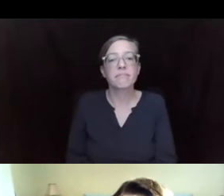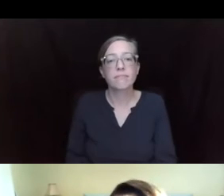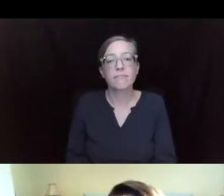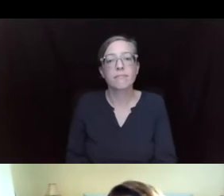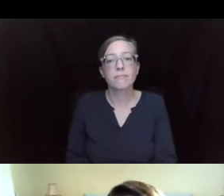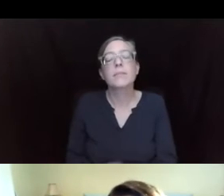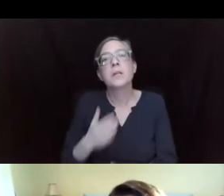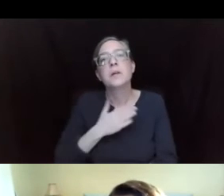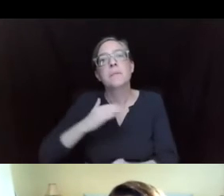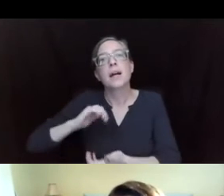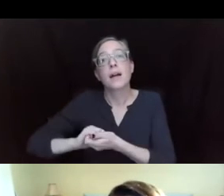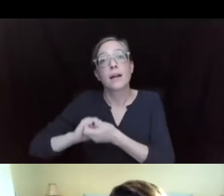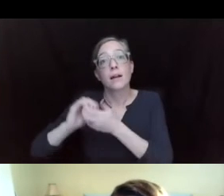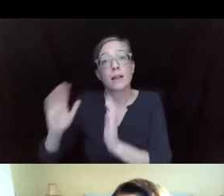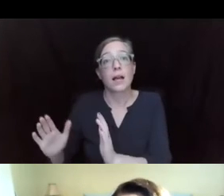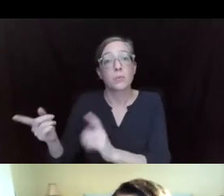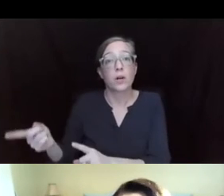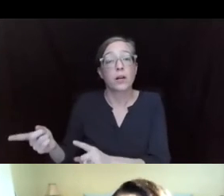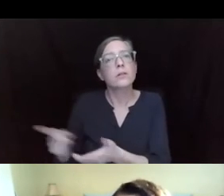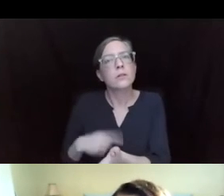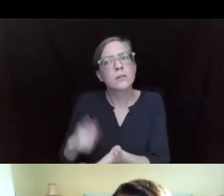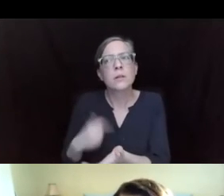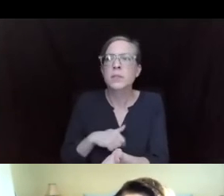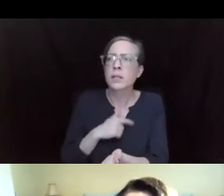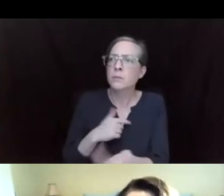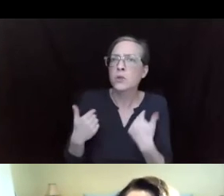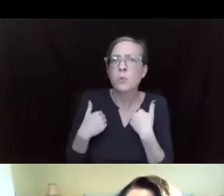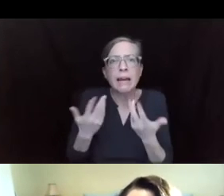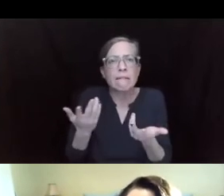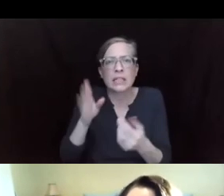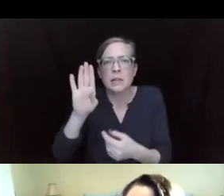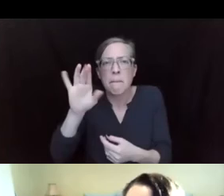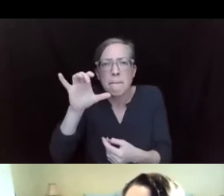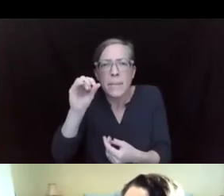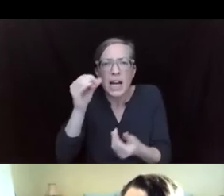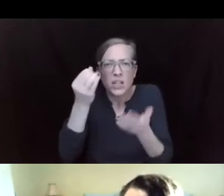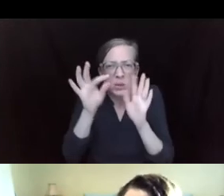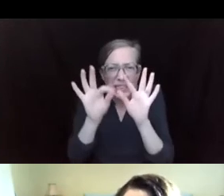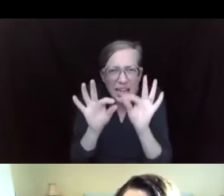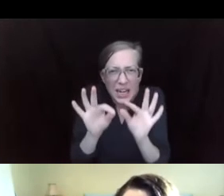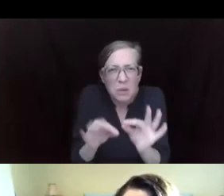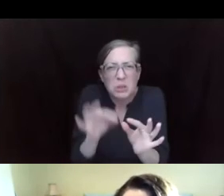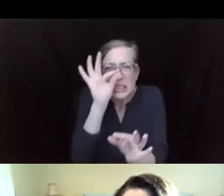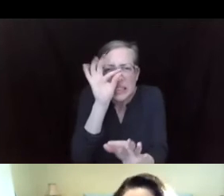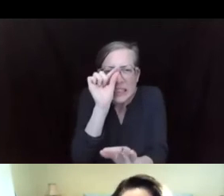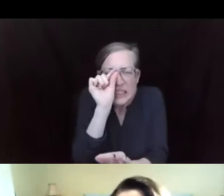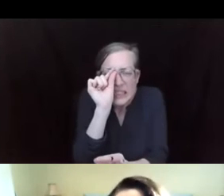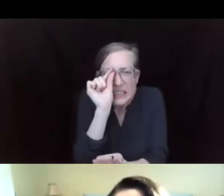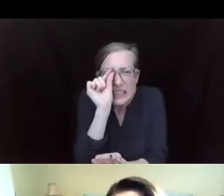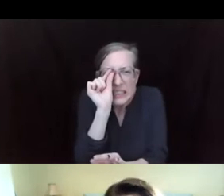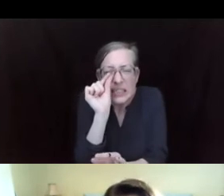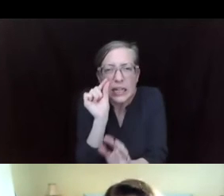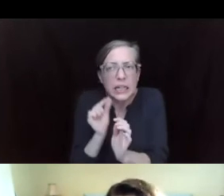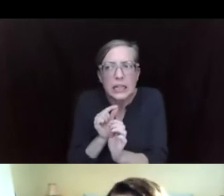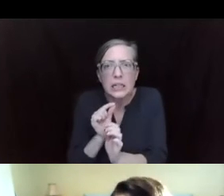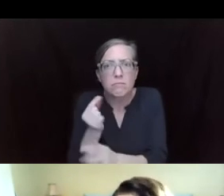Thomas, sometimes we have viruses. Those things are tiny. If I want to do velocimetry measurement with viruses, it will be